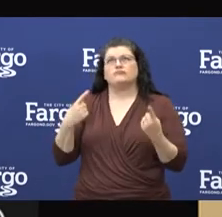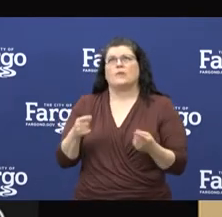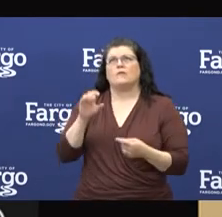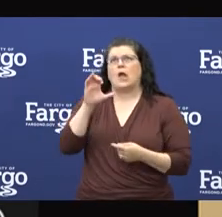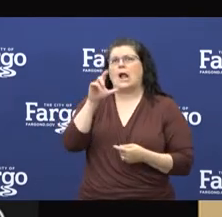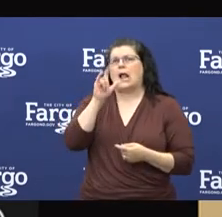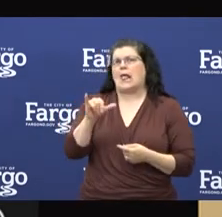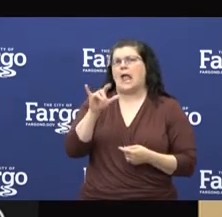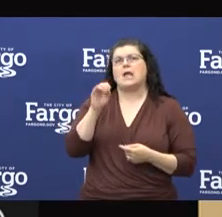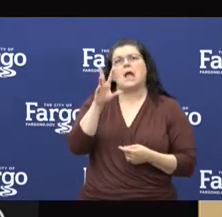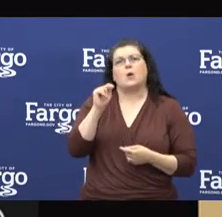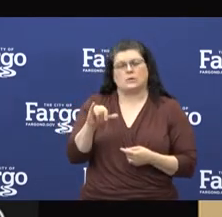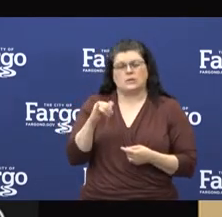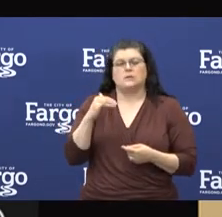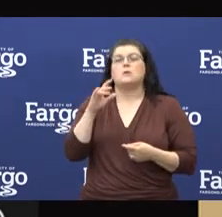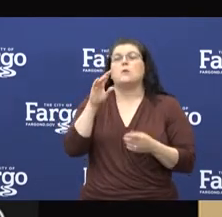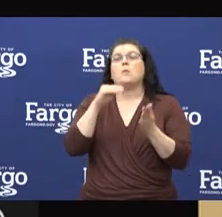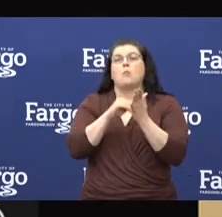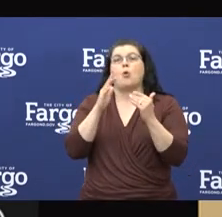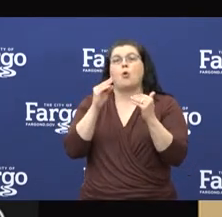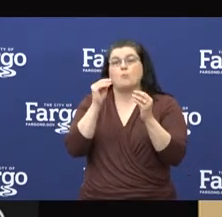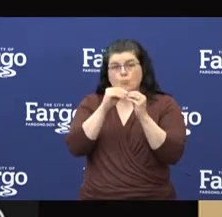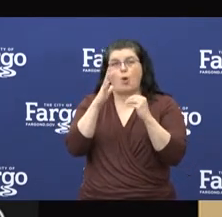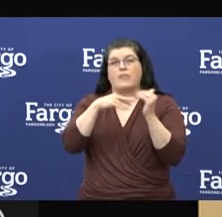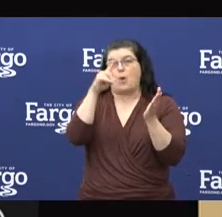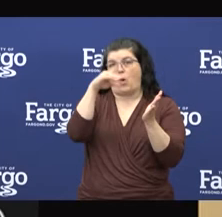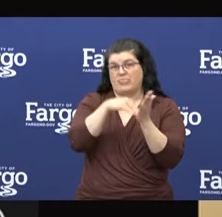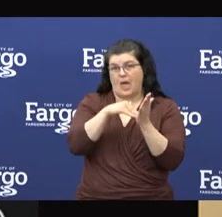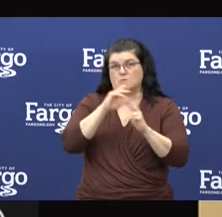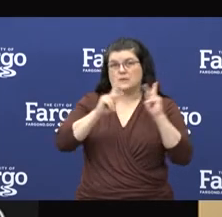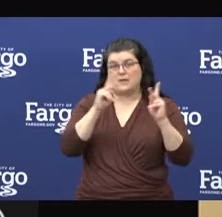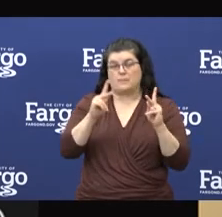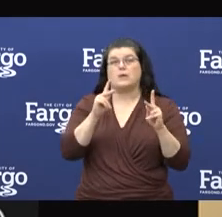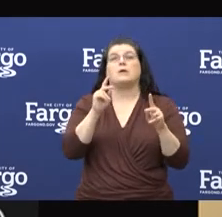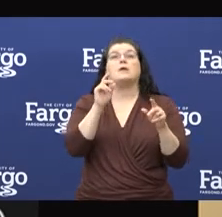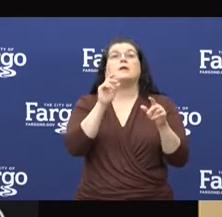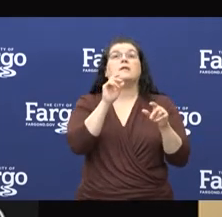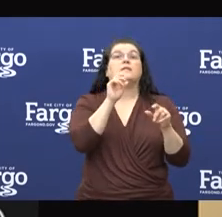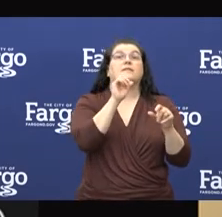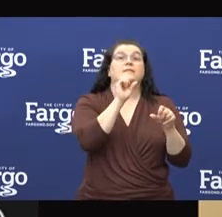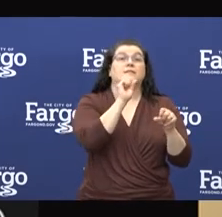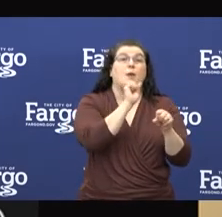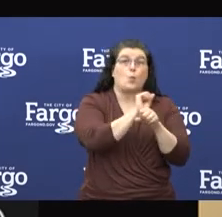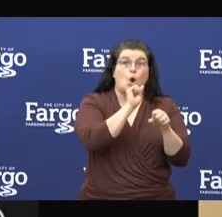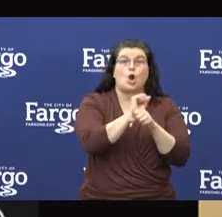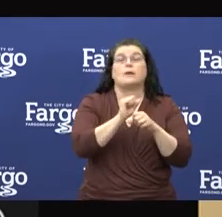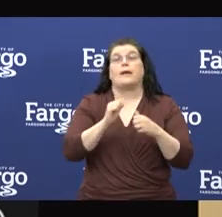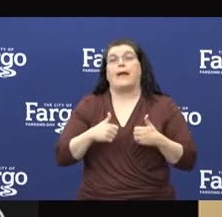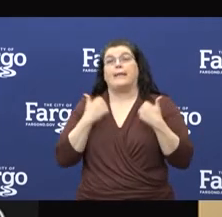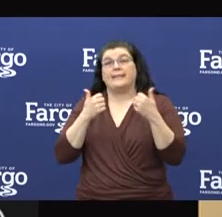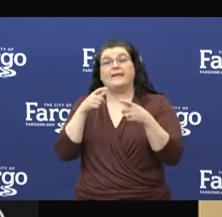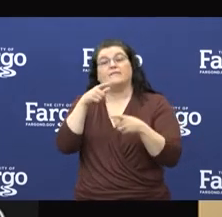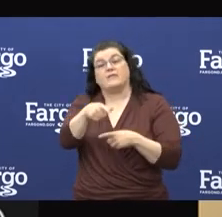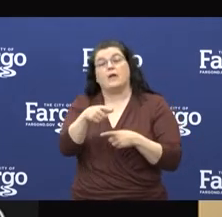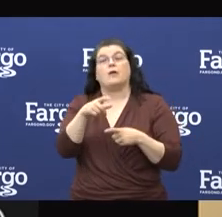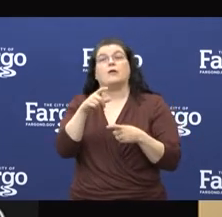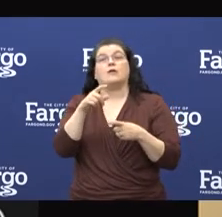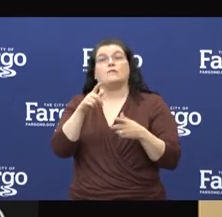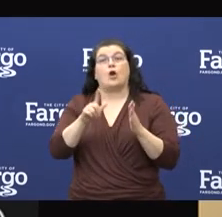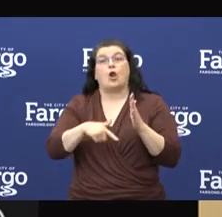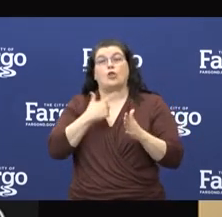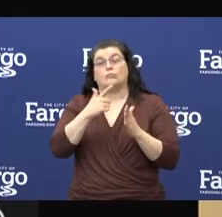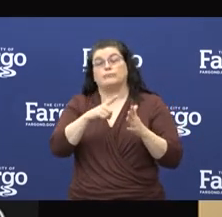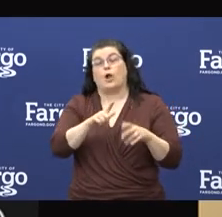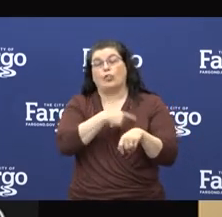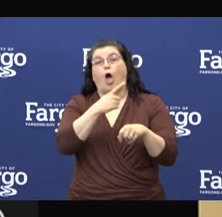we've tested over 1,000 residents and staff in our long-term care and assisted living, and the testing is ongoing. Local